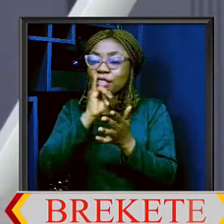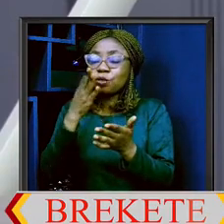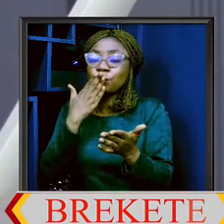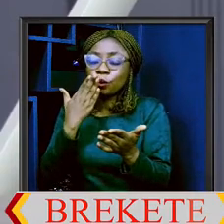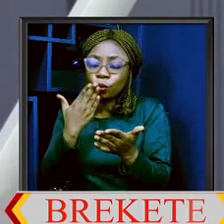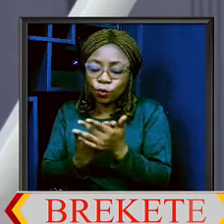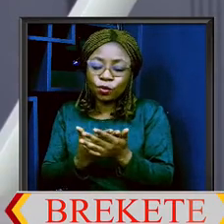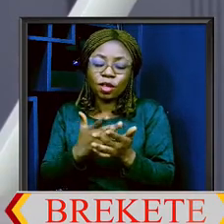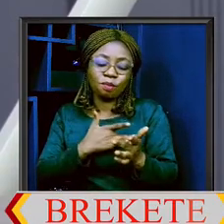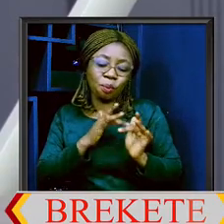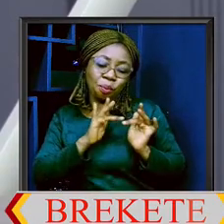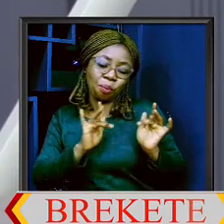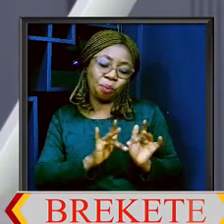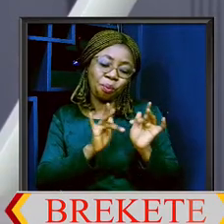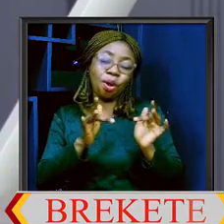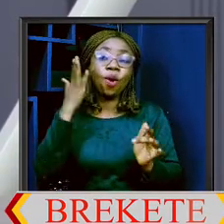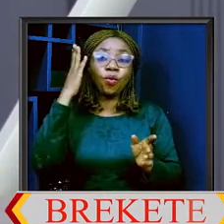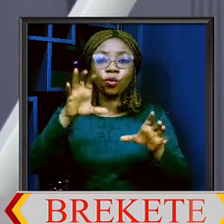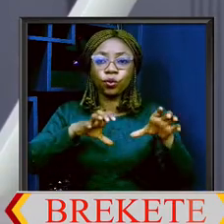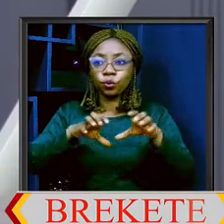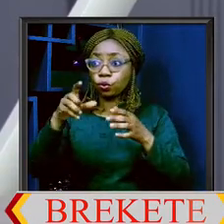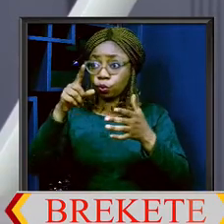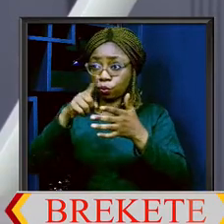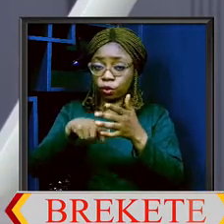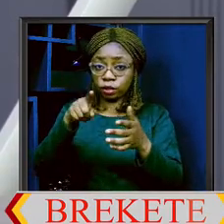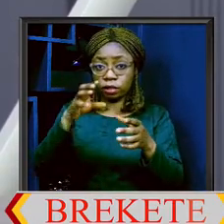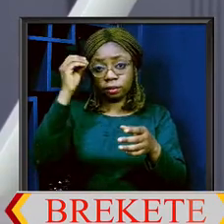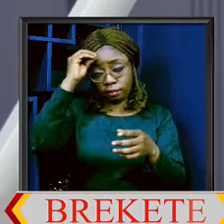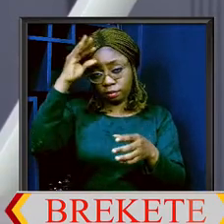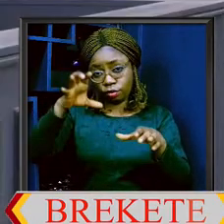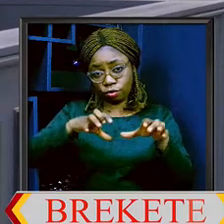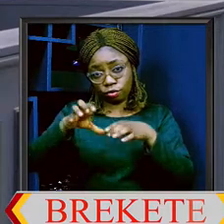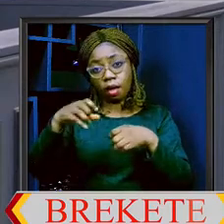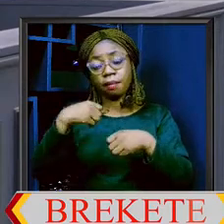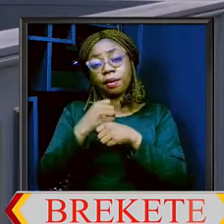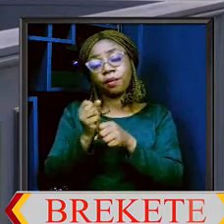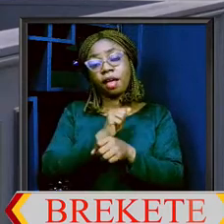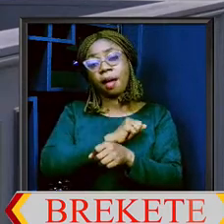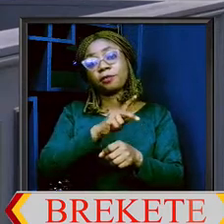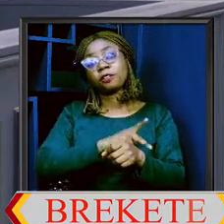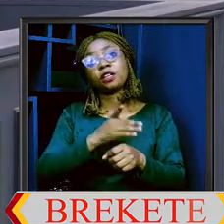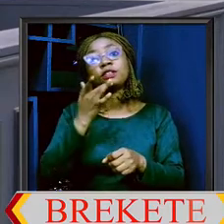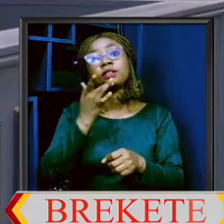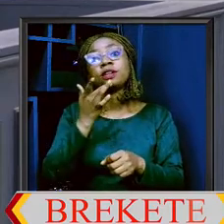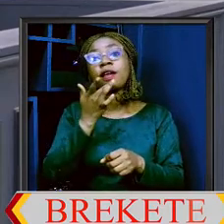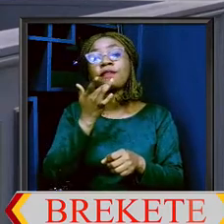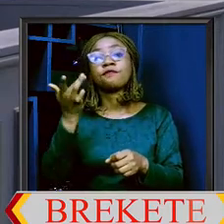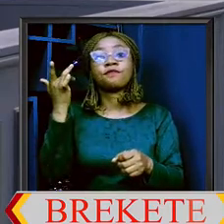good where they kindhearted now do what this man do let's appreciate the former